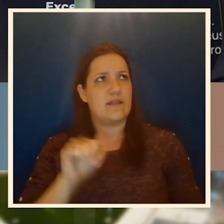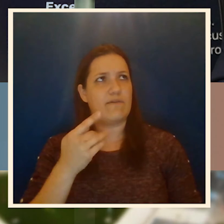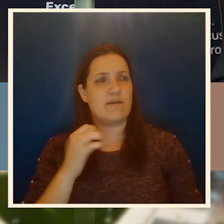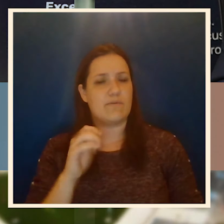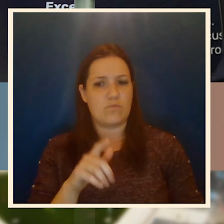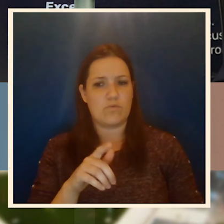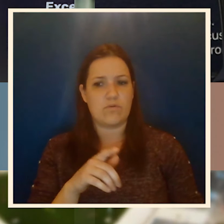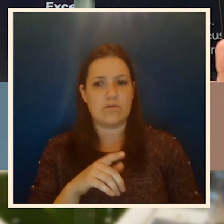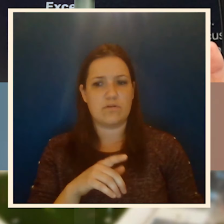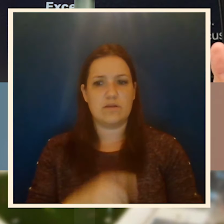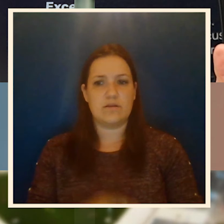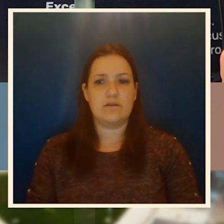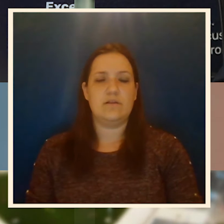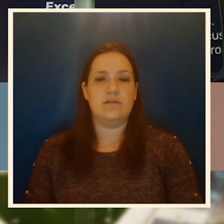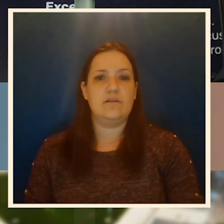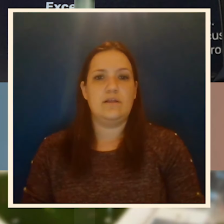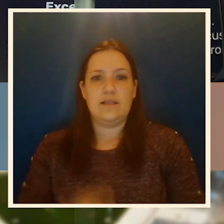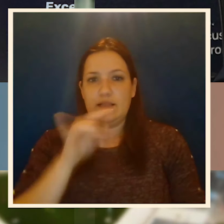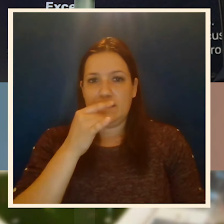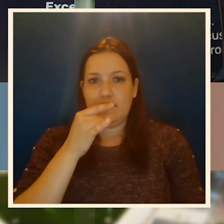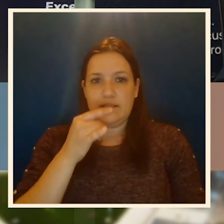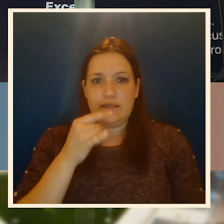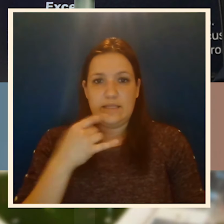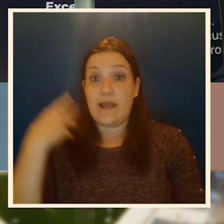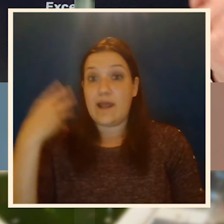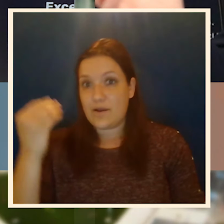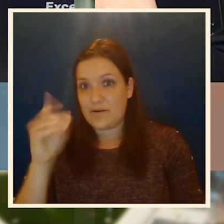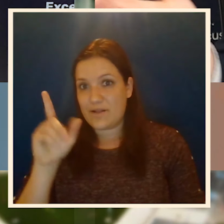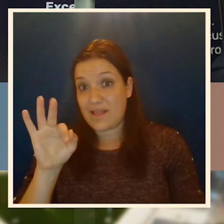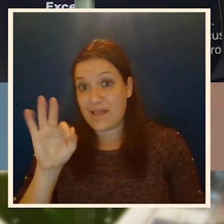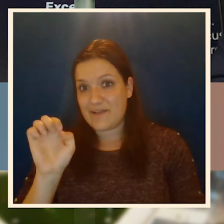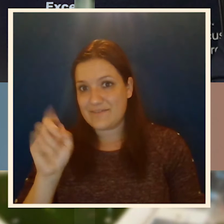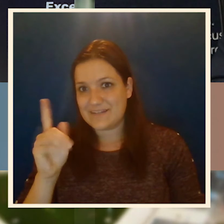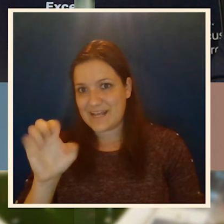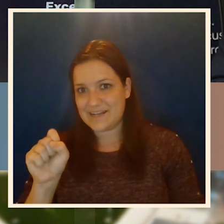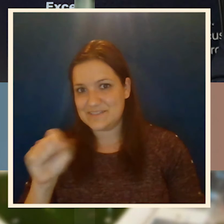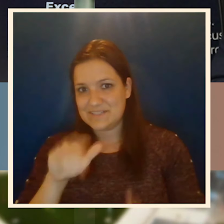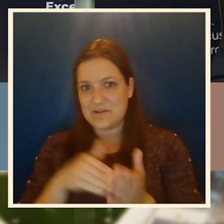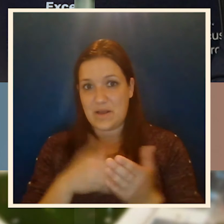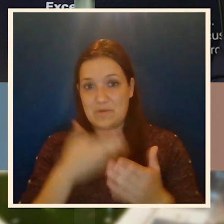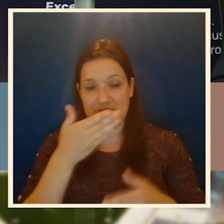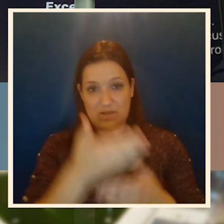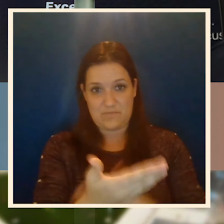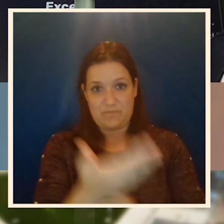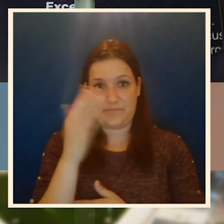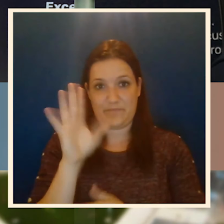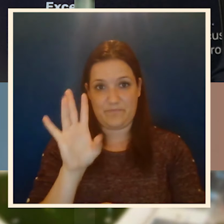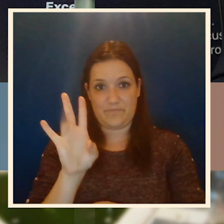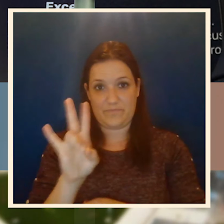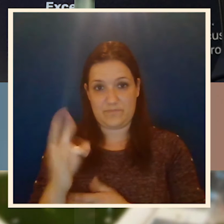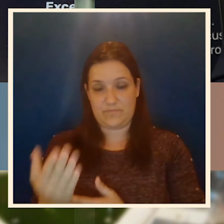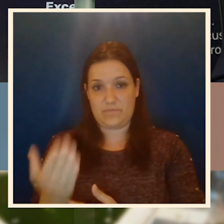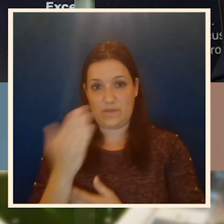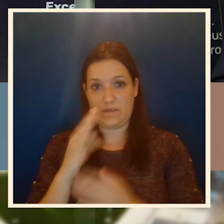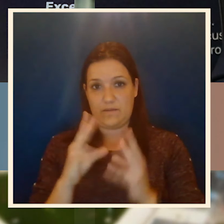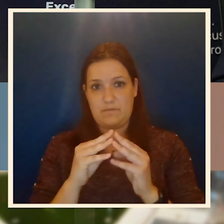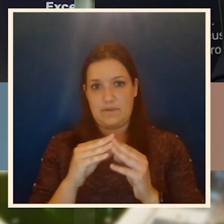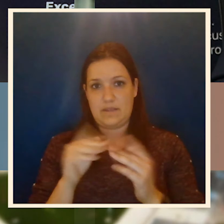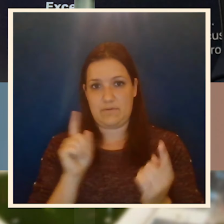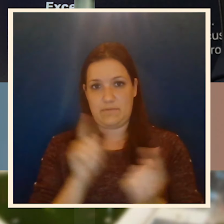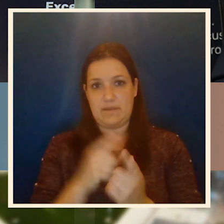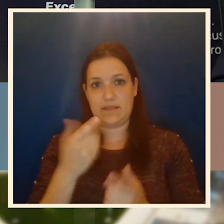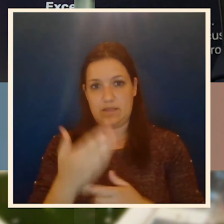So the kids are all out of the Lifestyle Center. I was there this morning for a 7 a.m. meeting, and we met in one of those